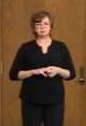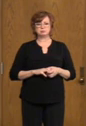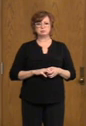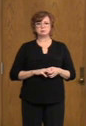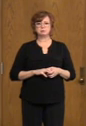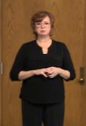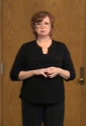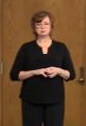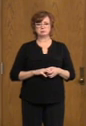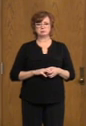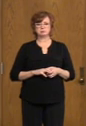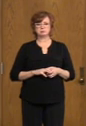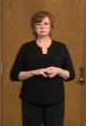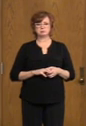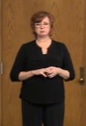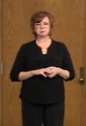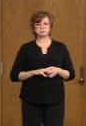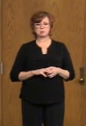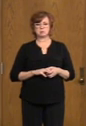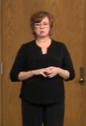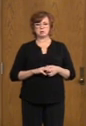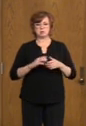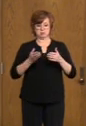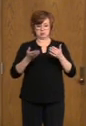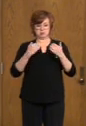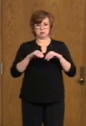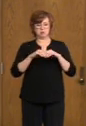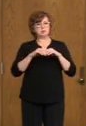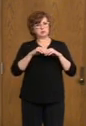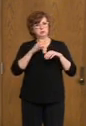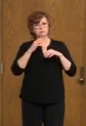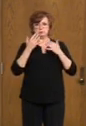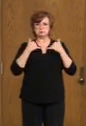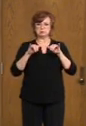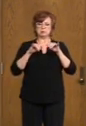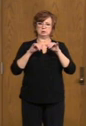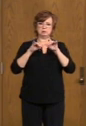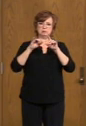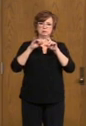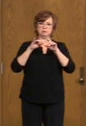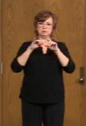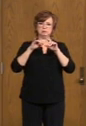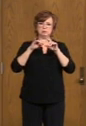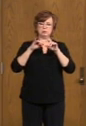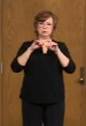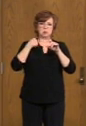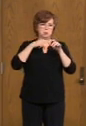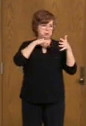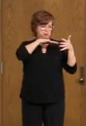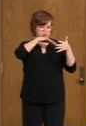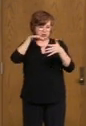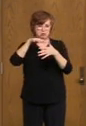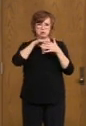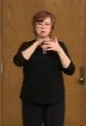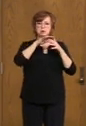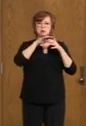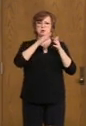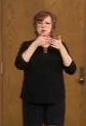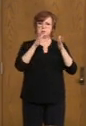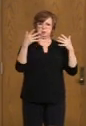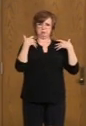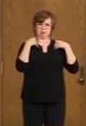And then, we continue to have active assessments on what additional public health measures may be required if our case numbers